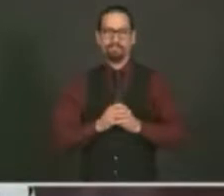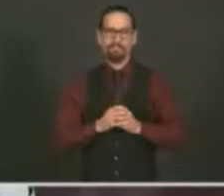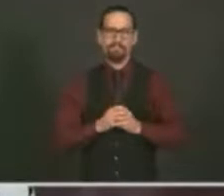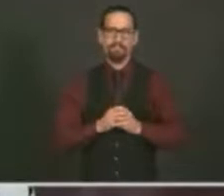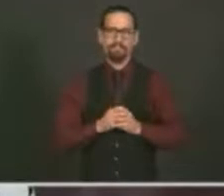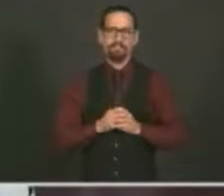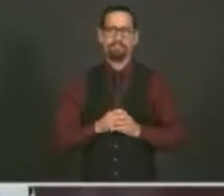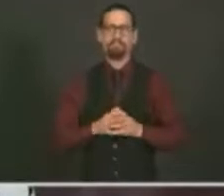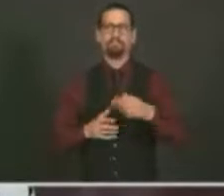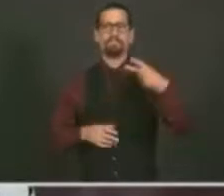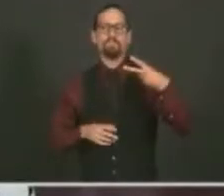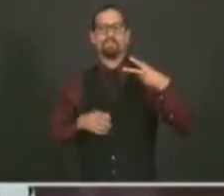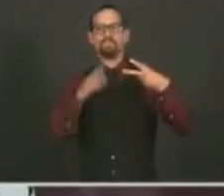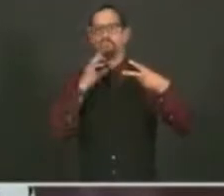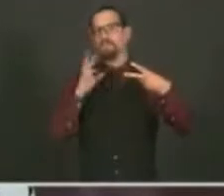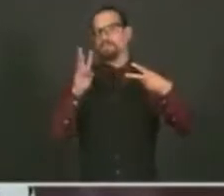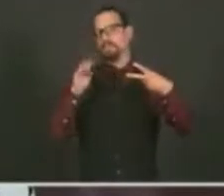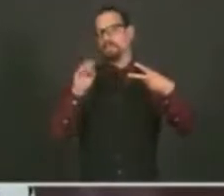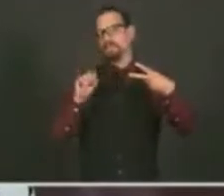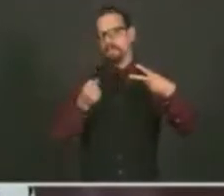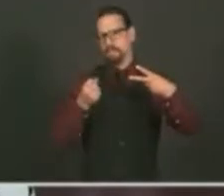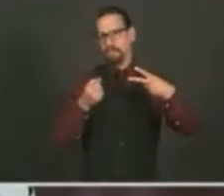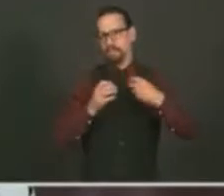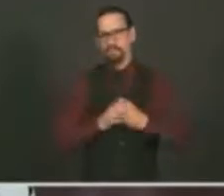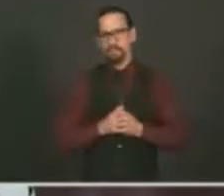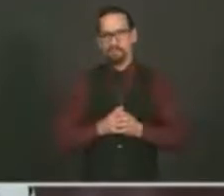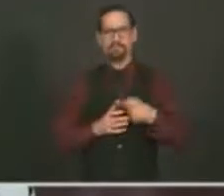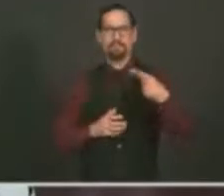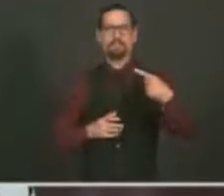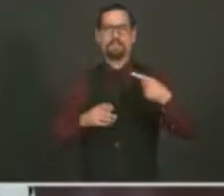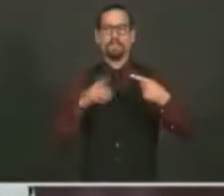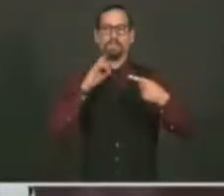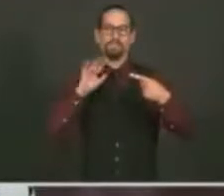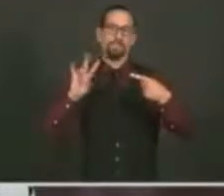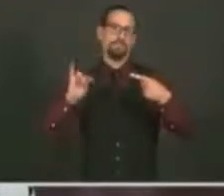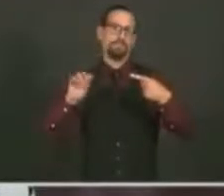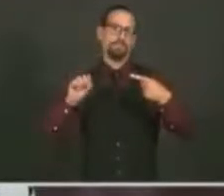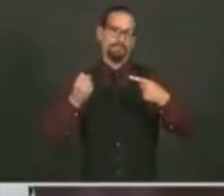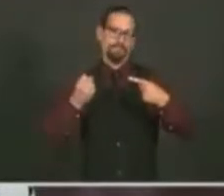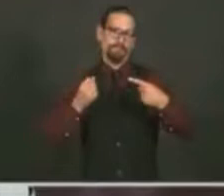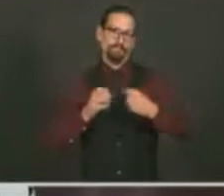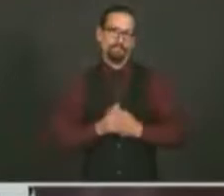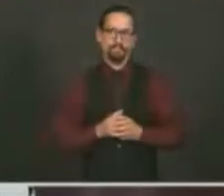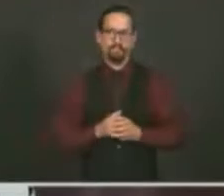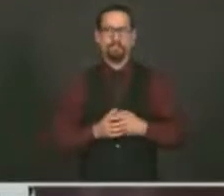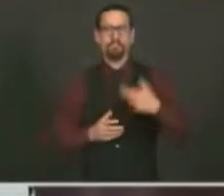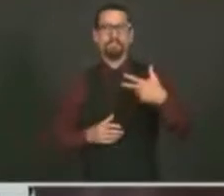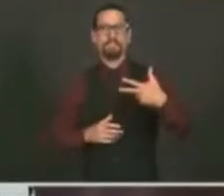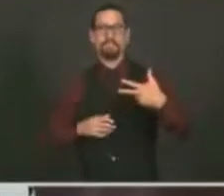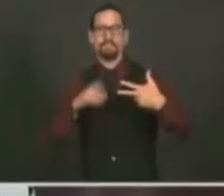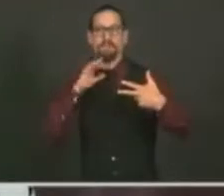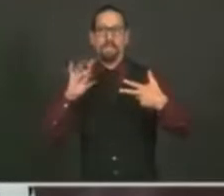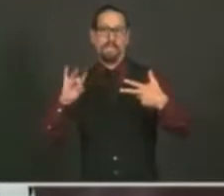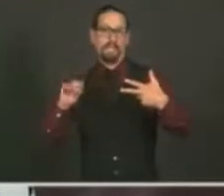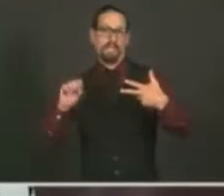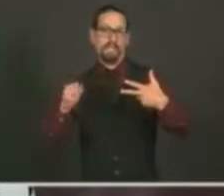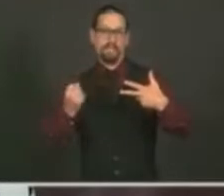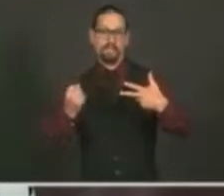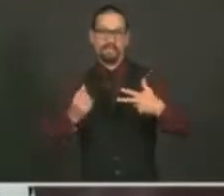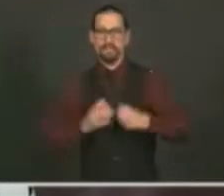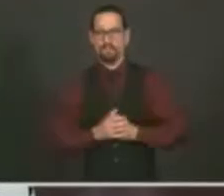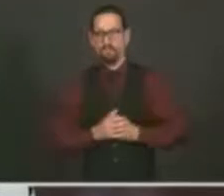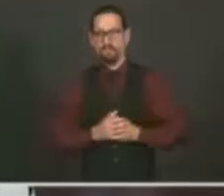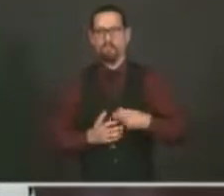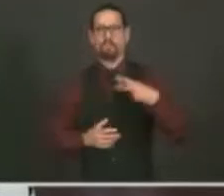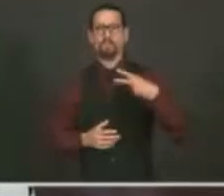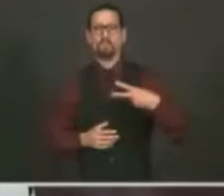people were in their 60s, 1 person was in their 70s, 3 people were in their 80s, and 2